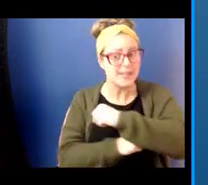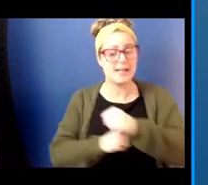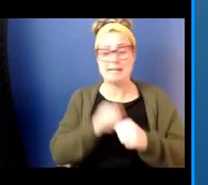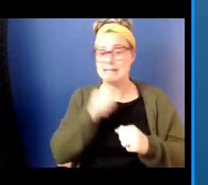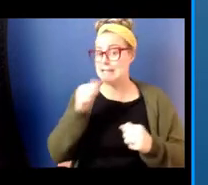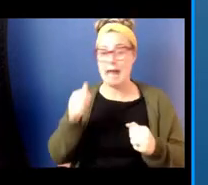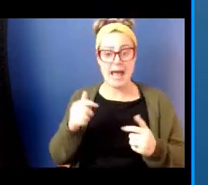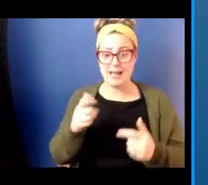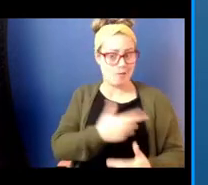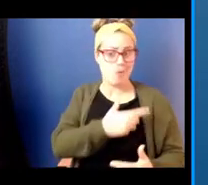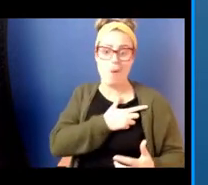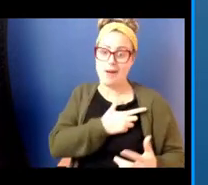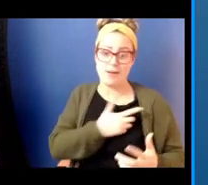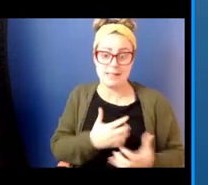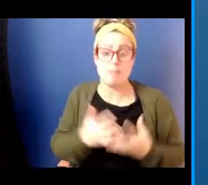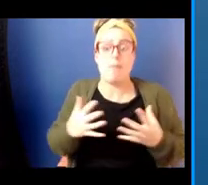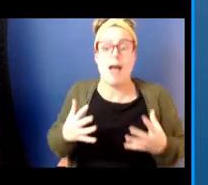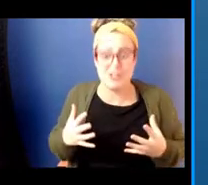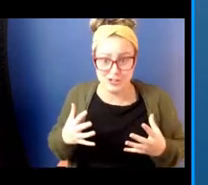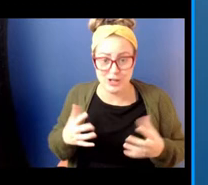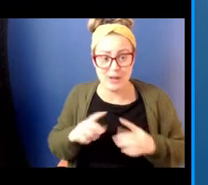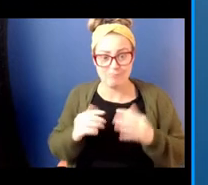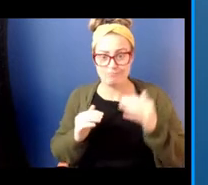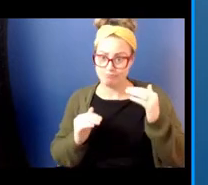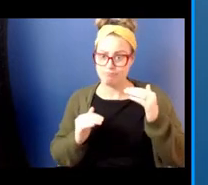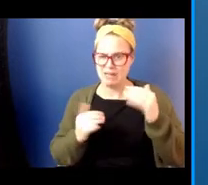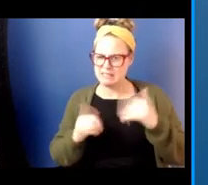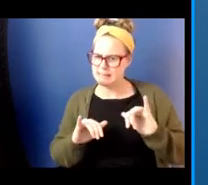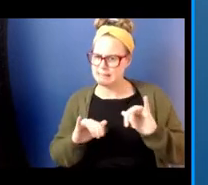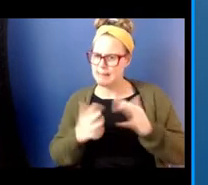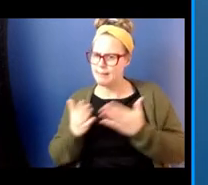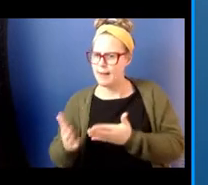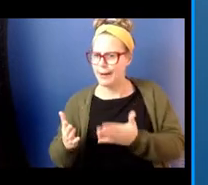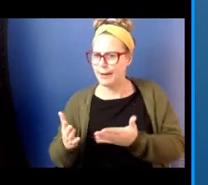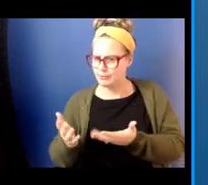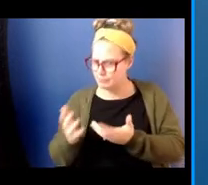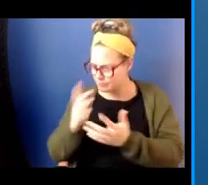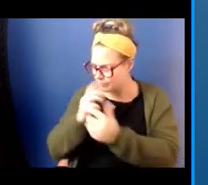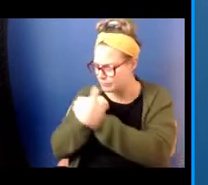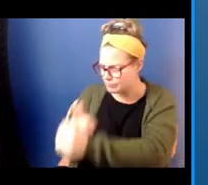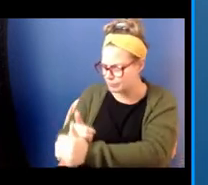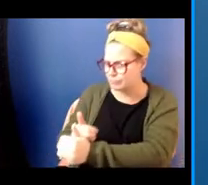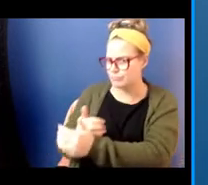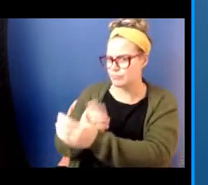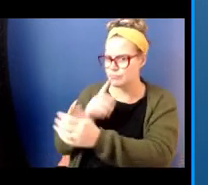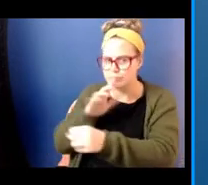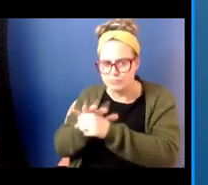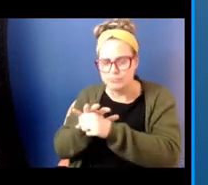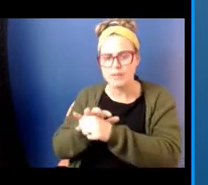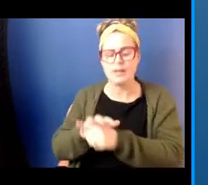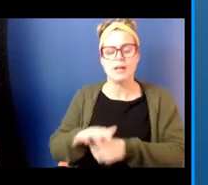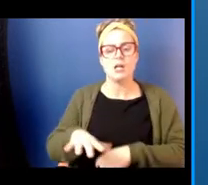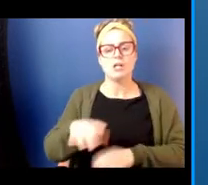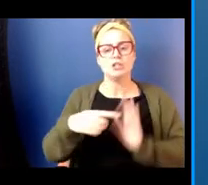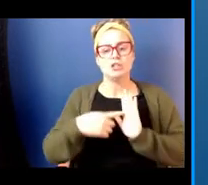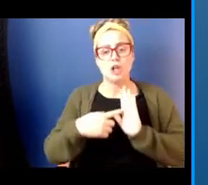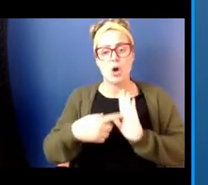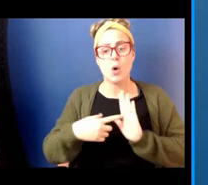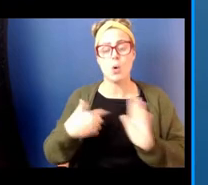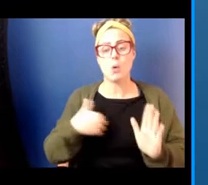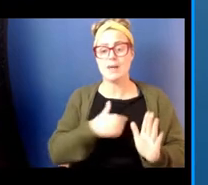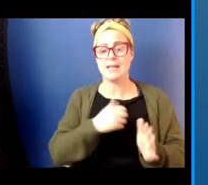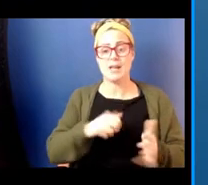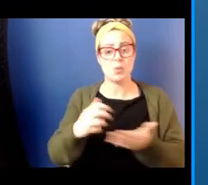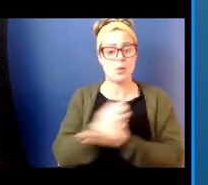important to Democrats they've got to show us that they can win those suburbs in Georgia that are so vibrant and